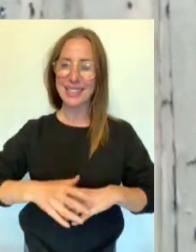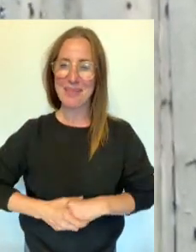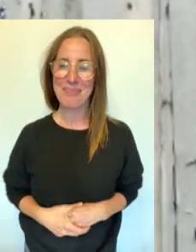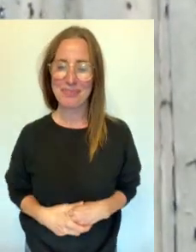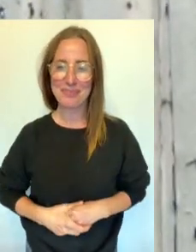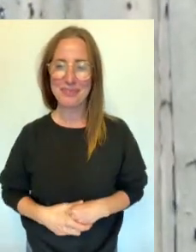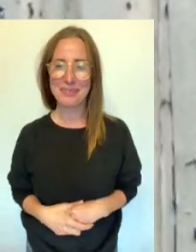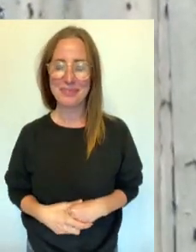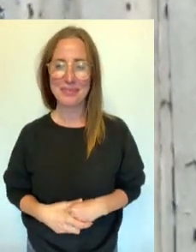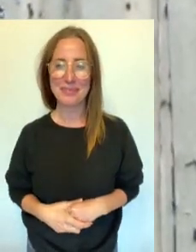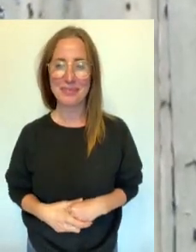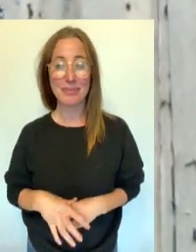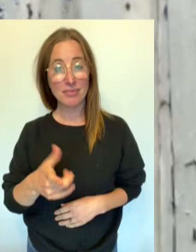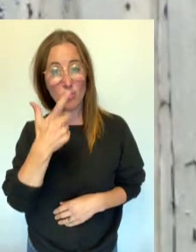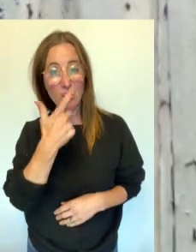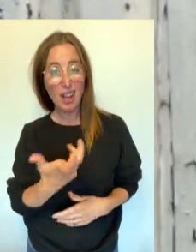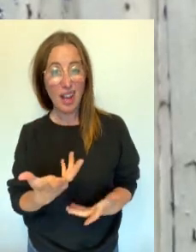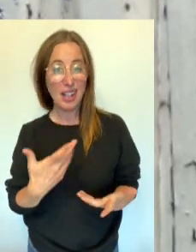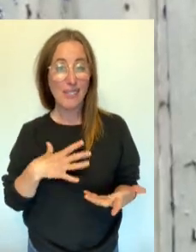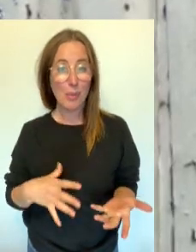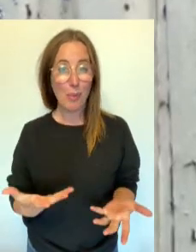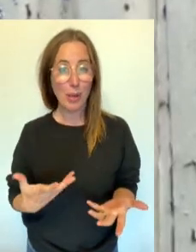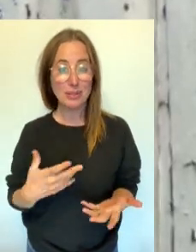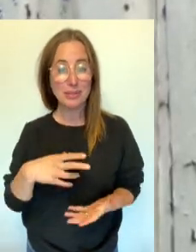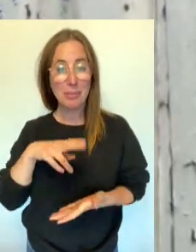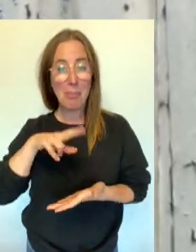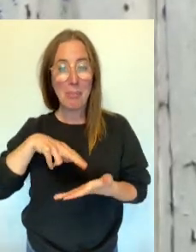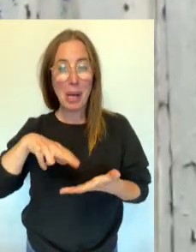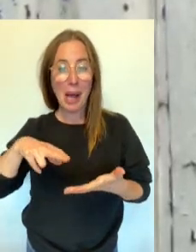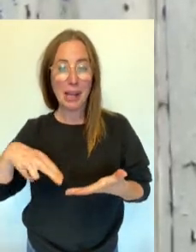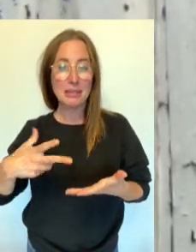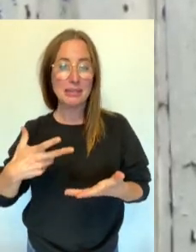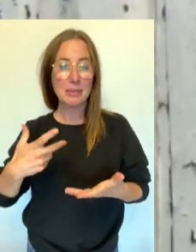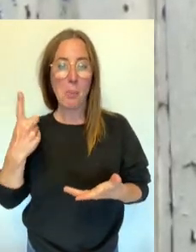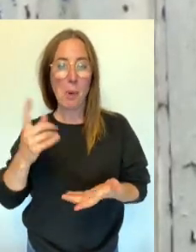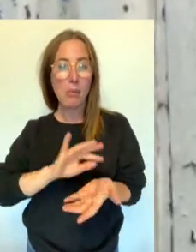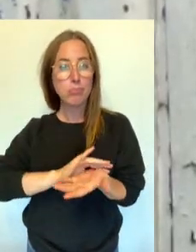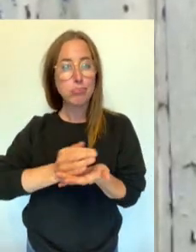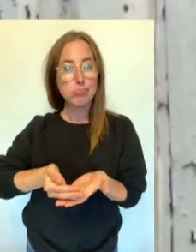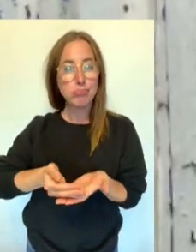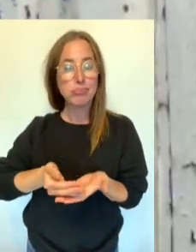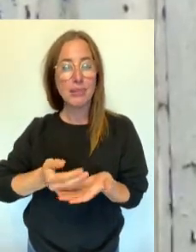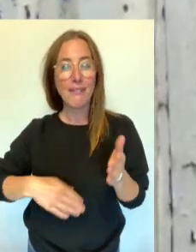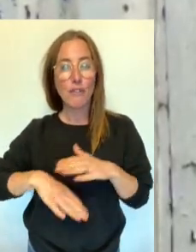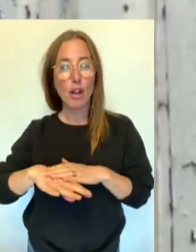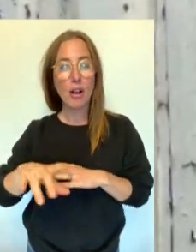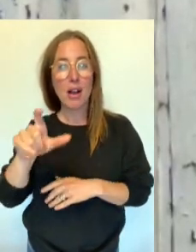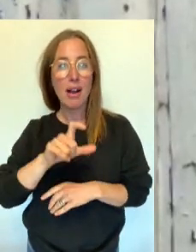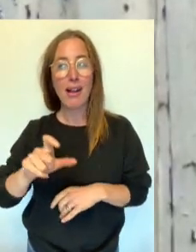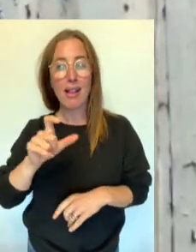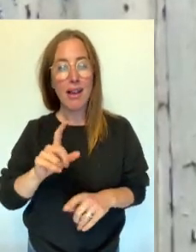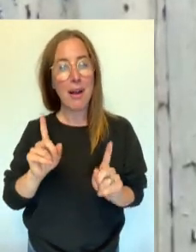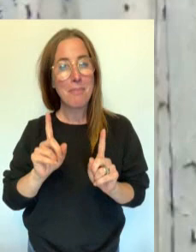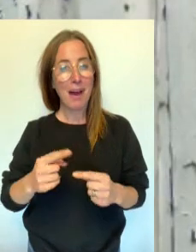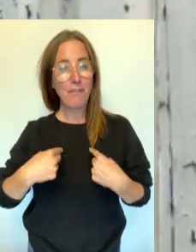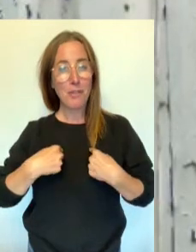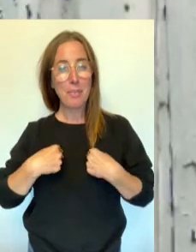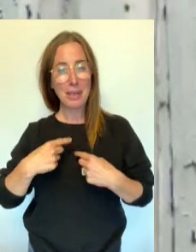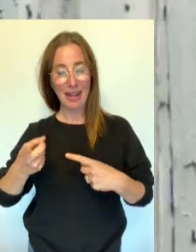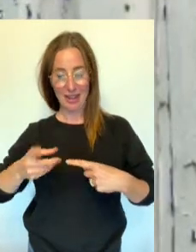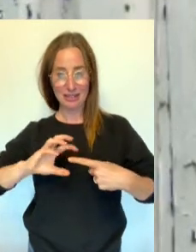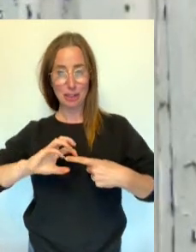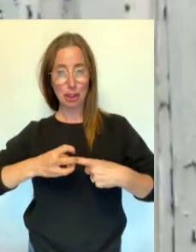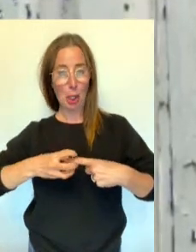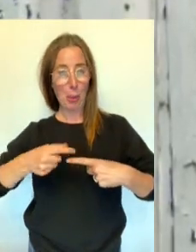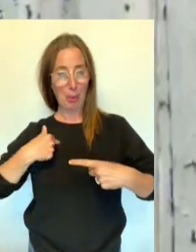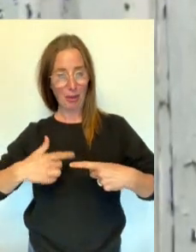so you could, if you wanted to, paint a base colour to work from. I actually really like the natural kind of